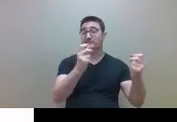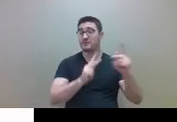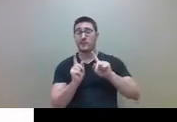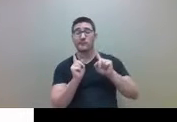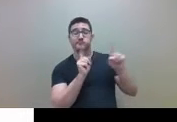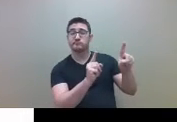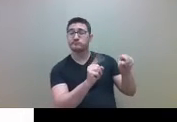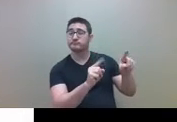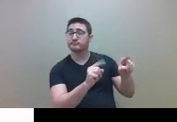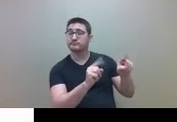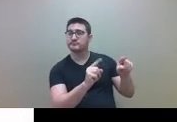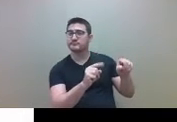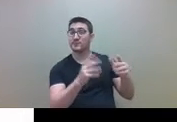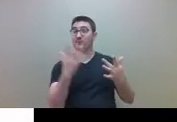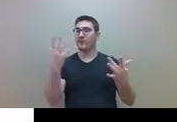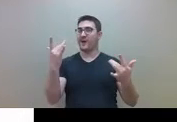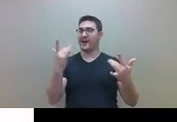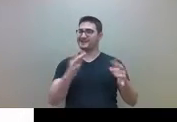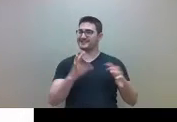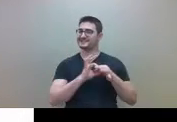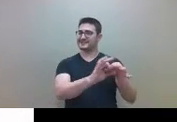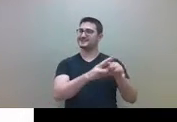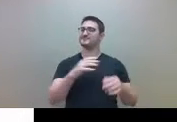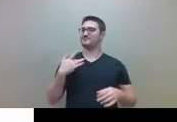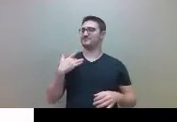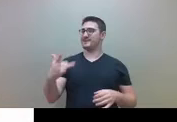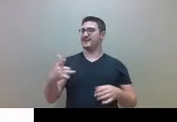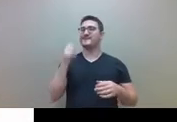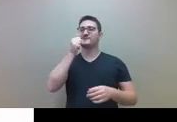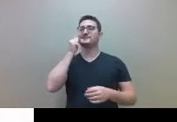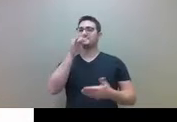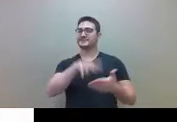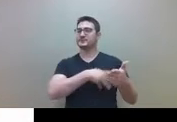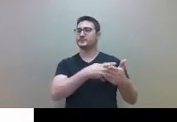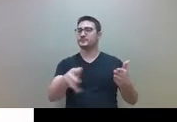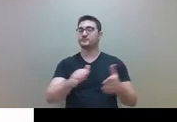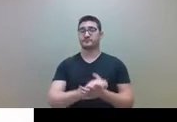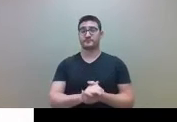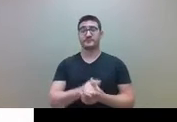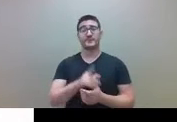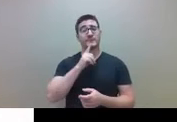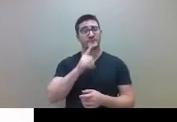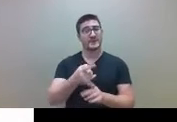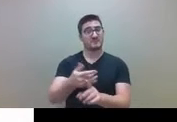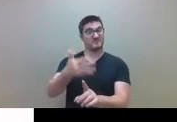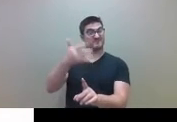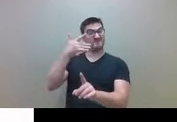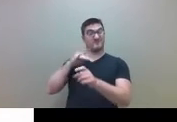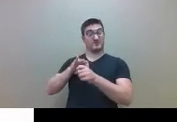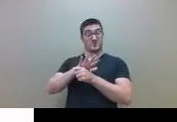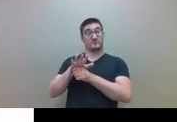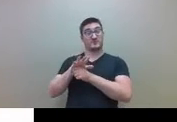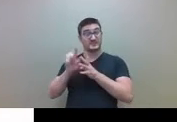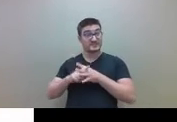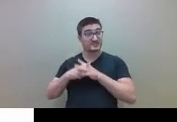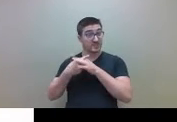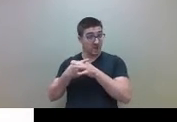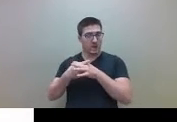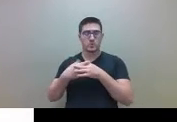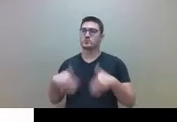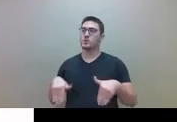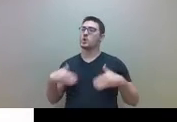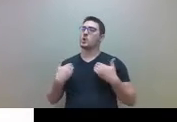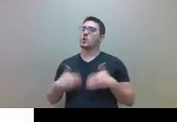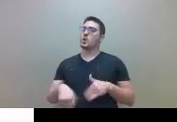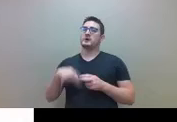really crucial point when this all happened, this was much more of a challenge, right? So you want to keep that